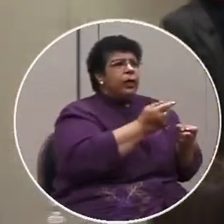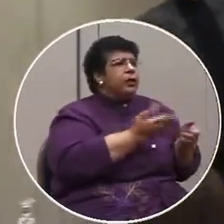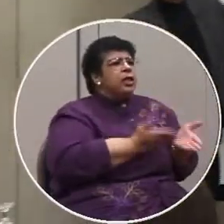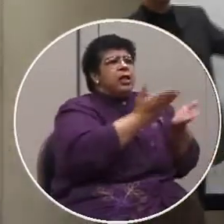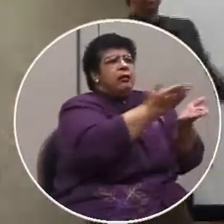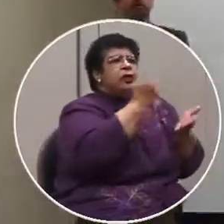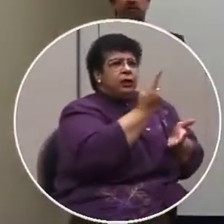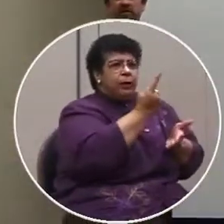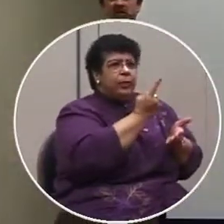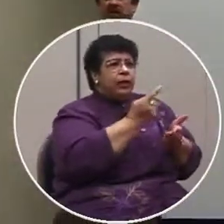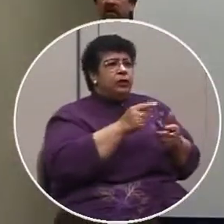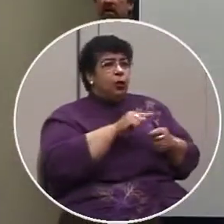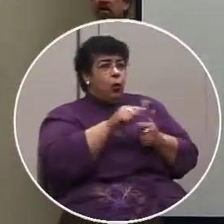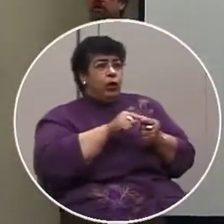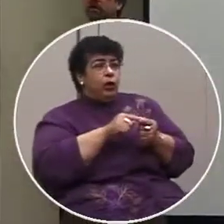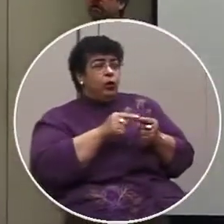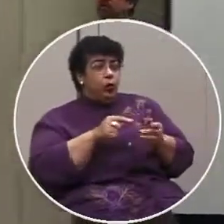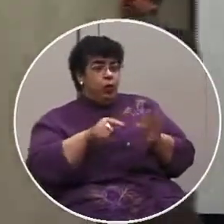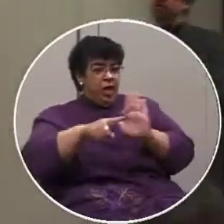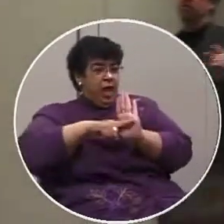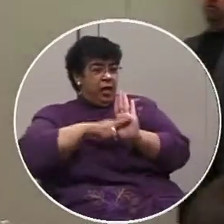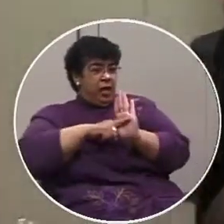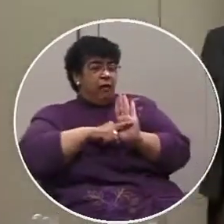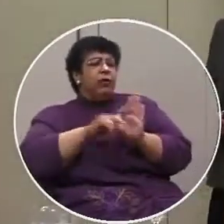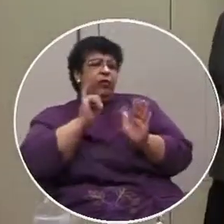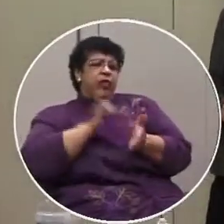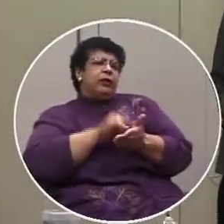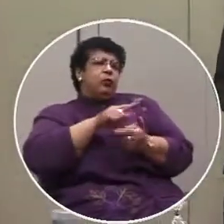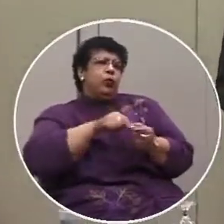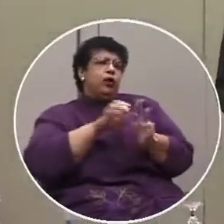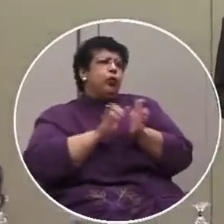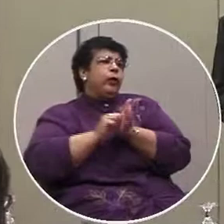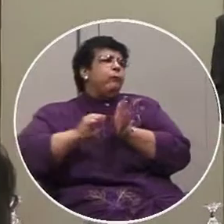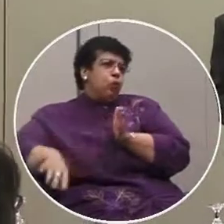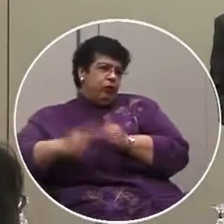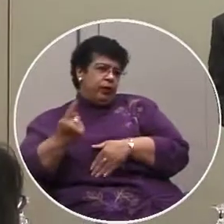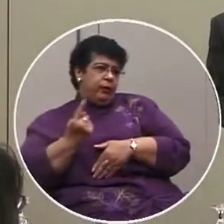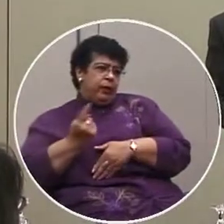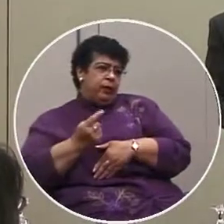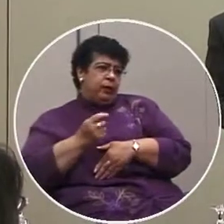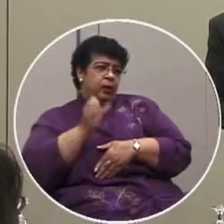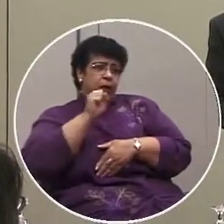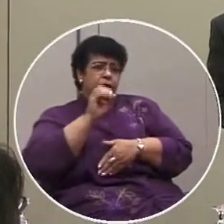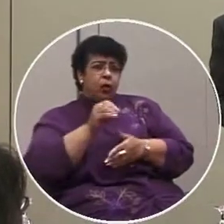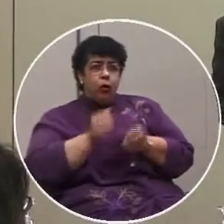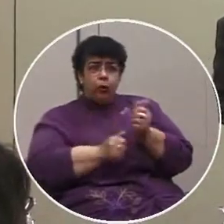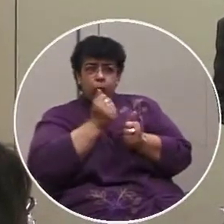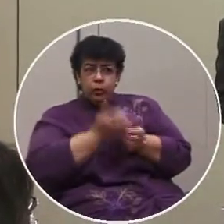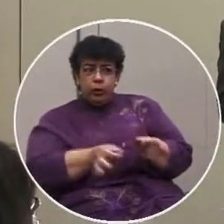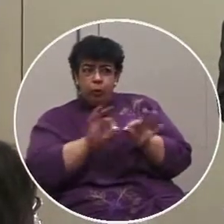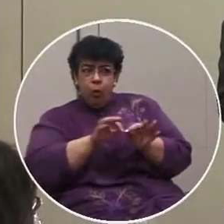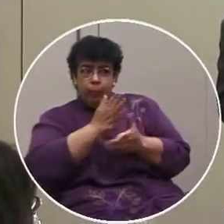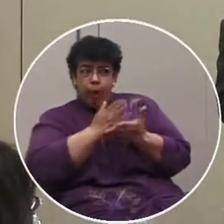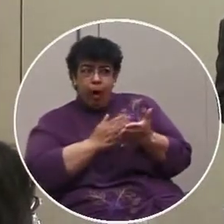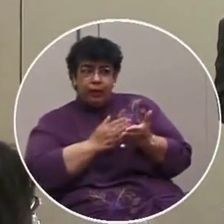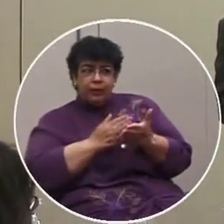And the negatives are when you remove something. So you remember the critical piece? Just a little quick test